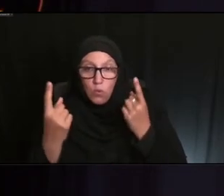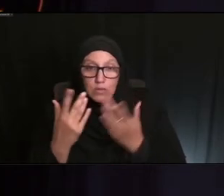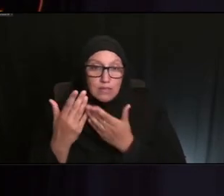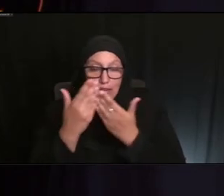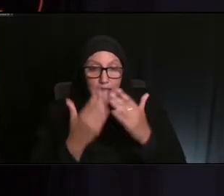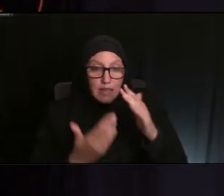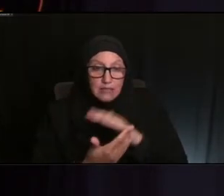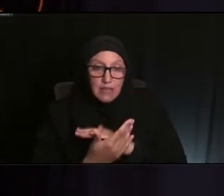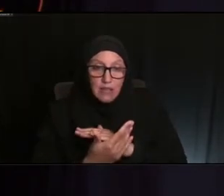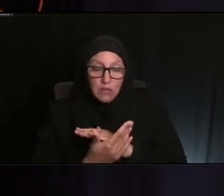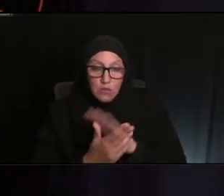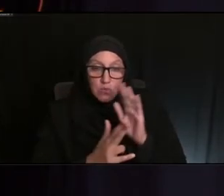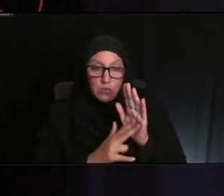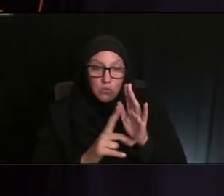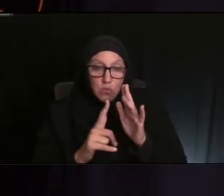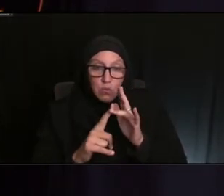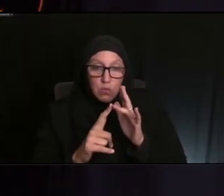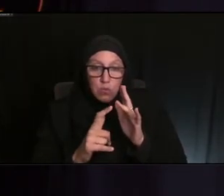You know that?